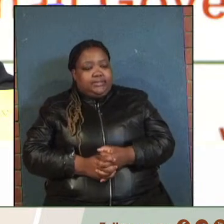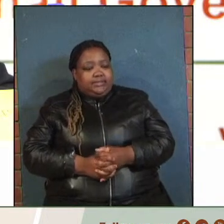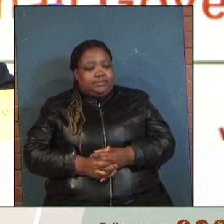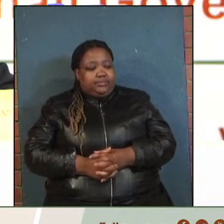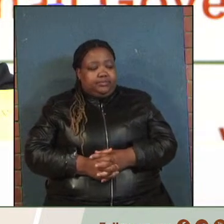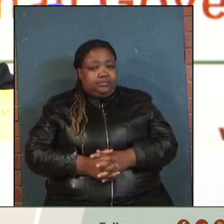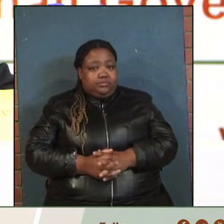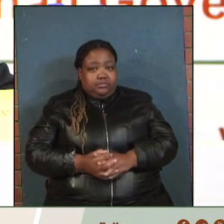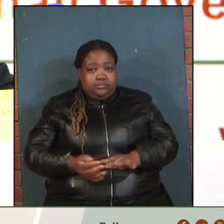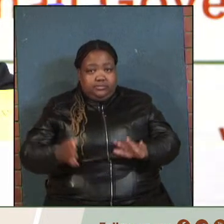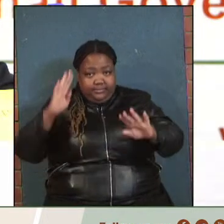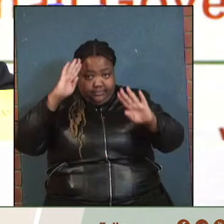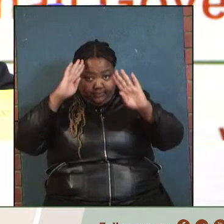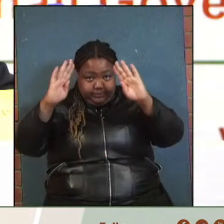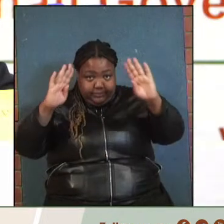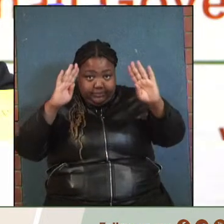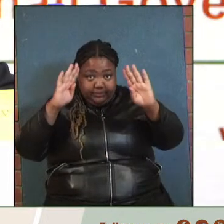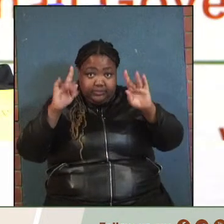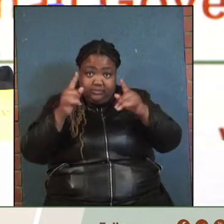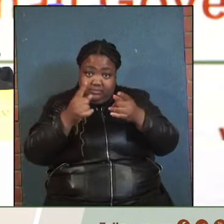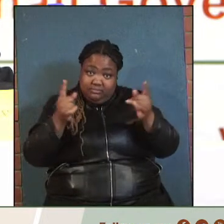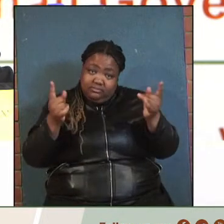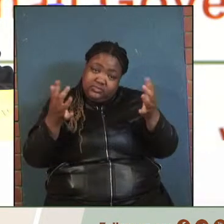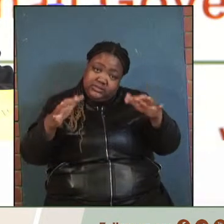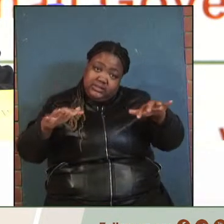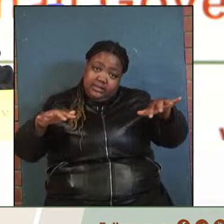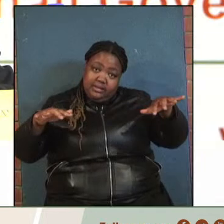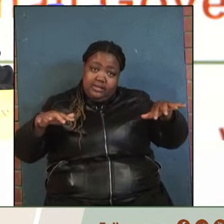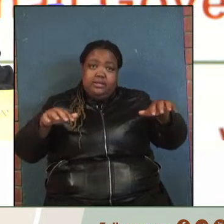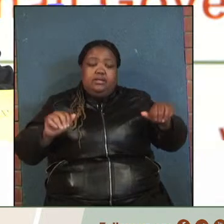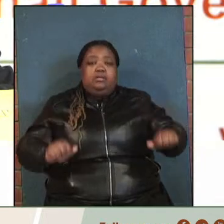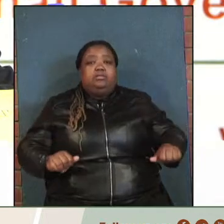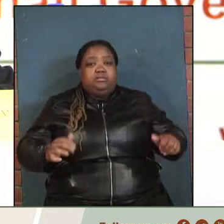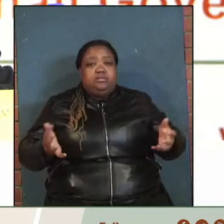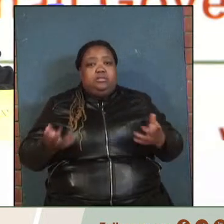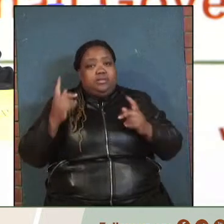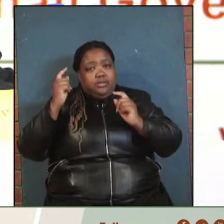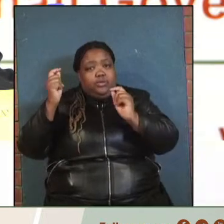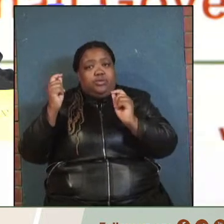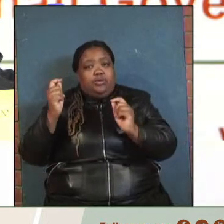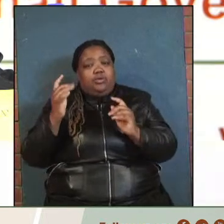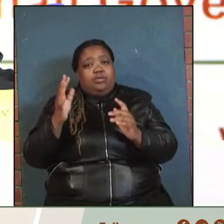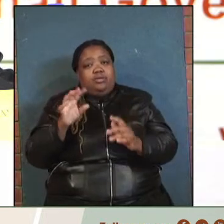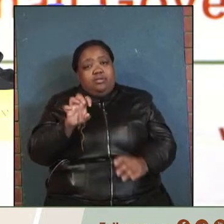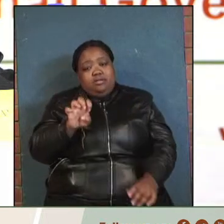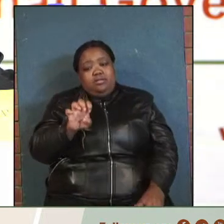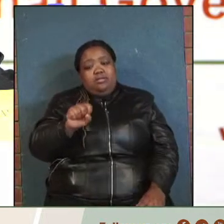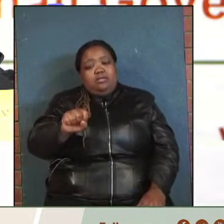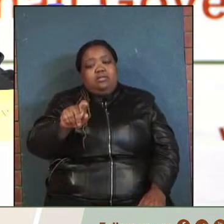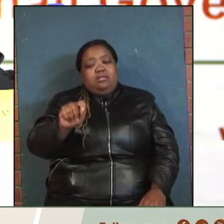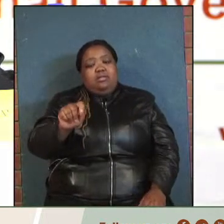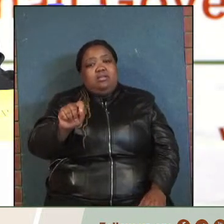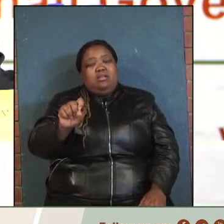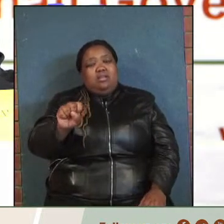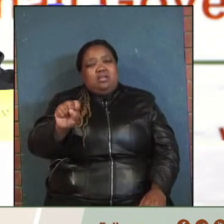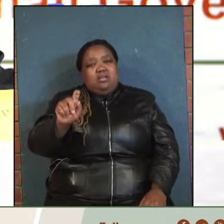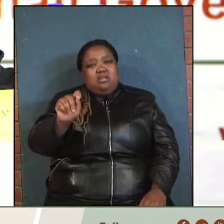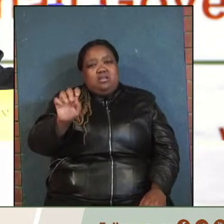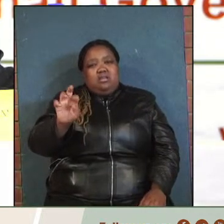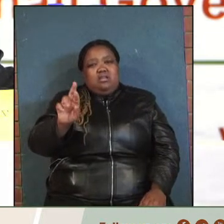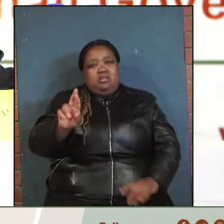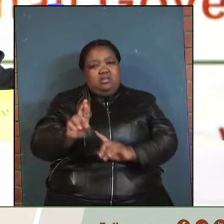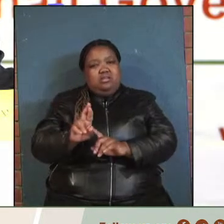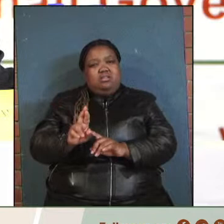Good day to the House at large. I'm Honorable Esther, and I rise on the basis of